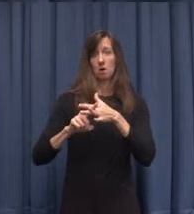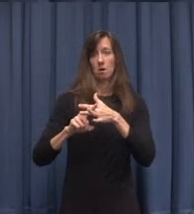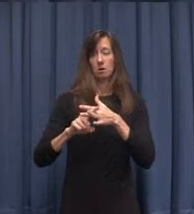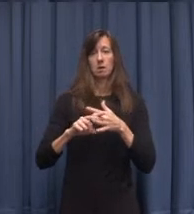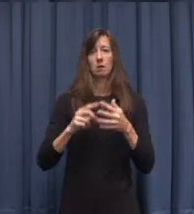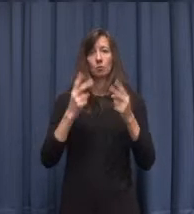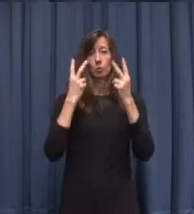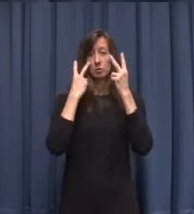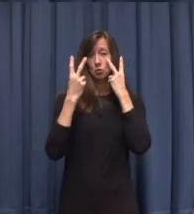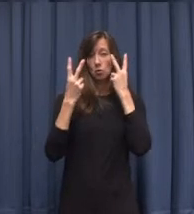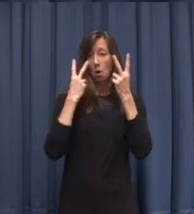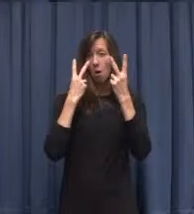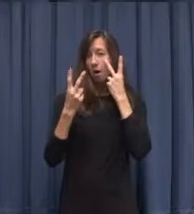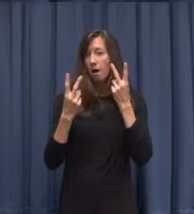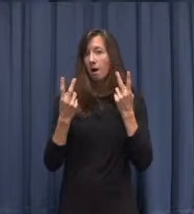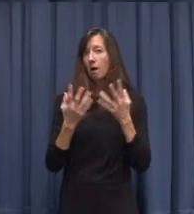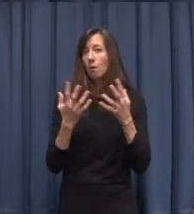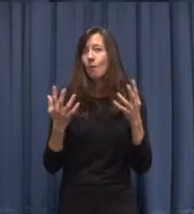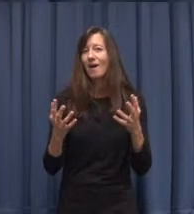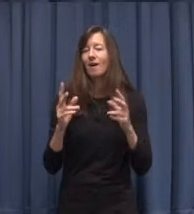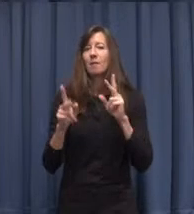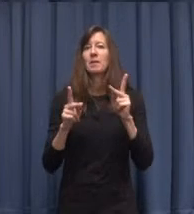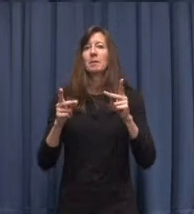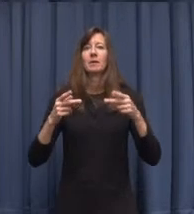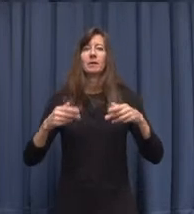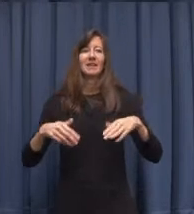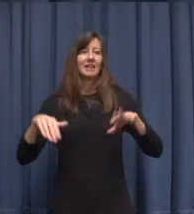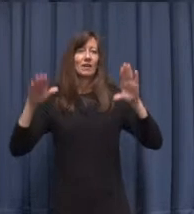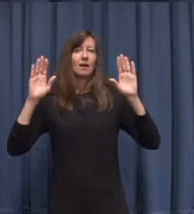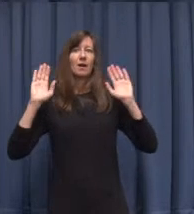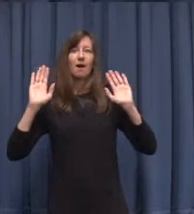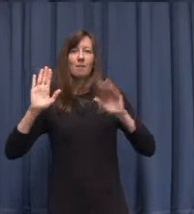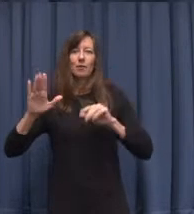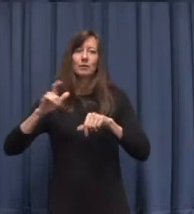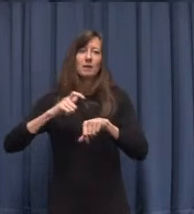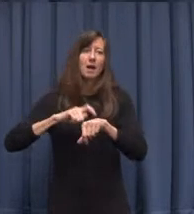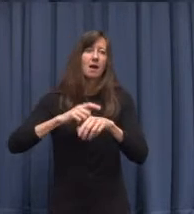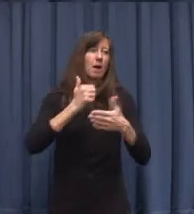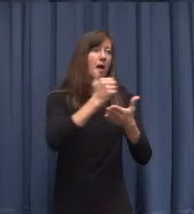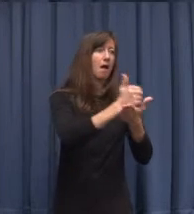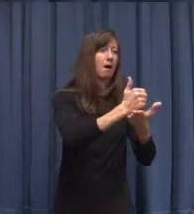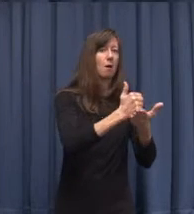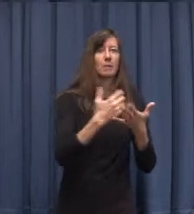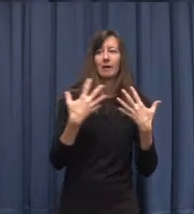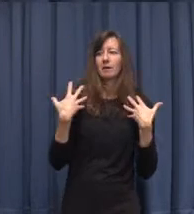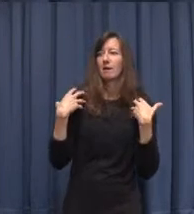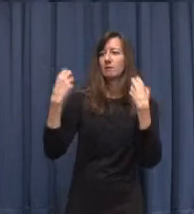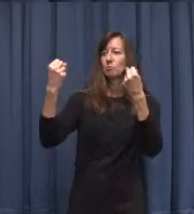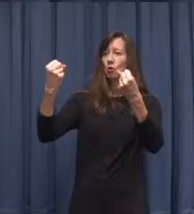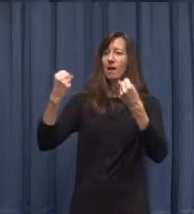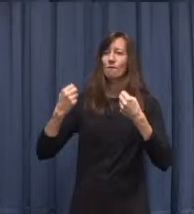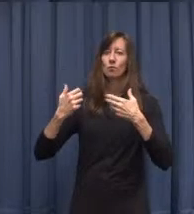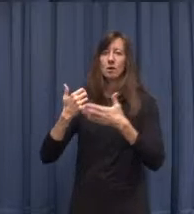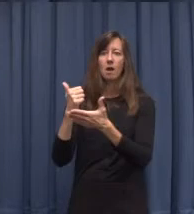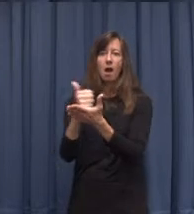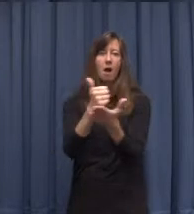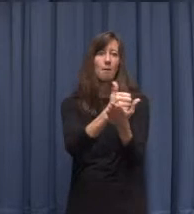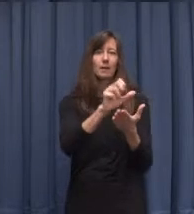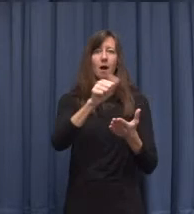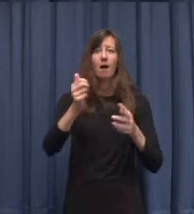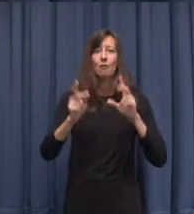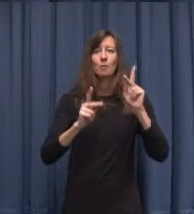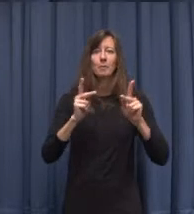selflessness, of compassion and community, of heroism and bravery and disregard for self in order to